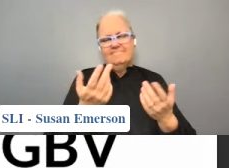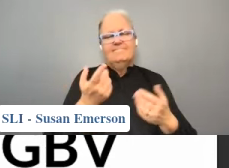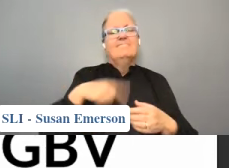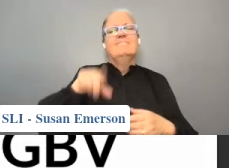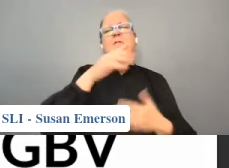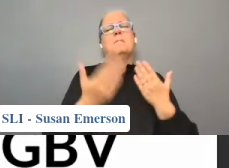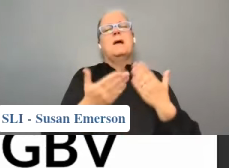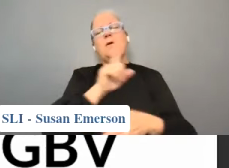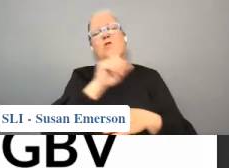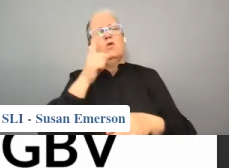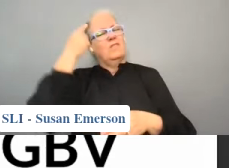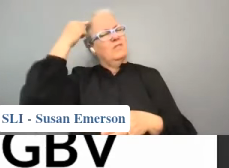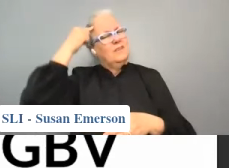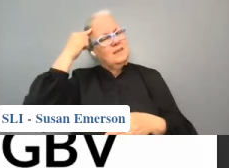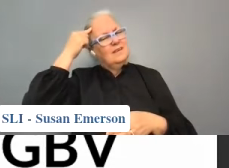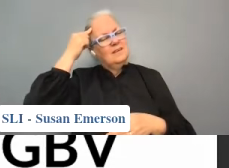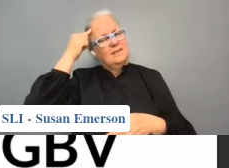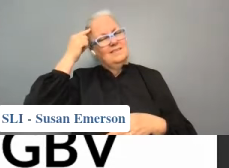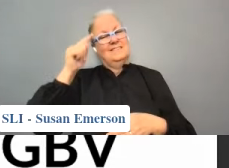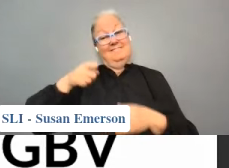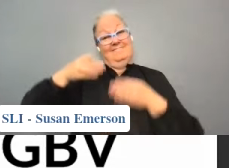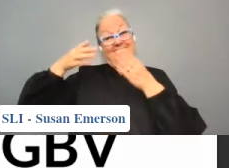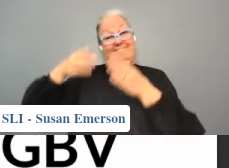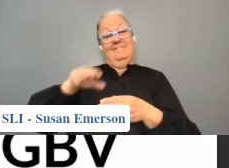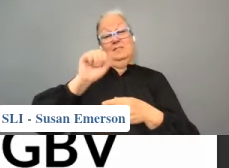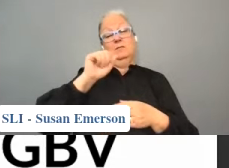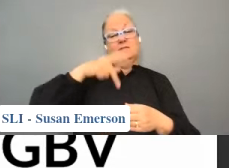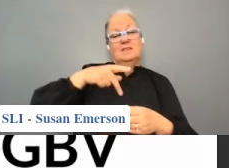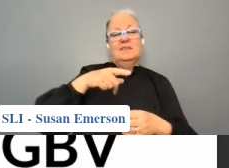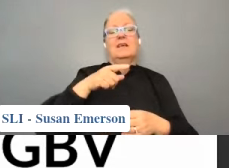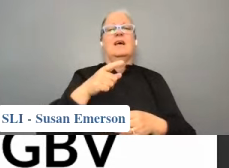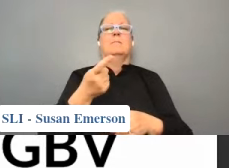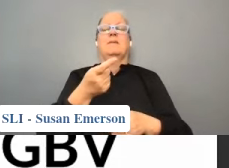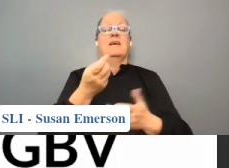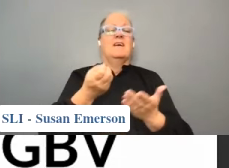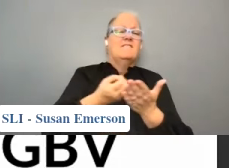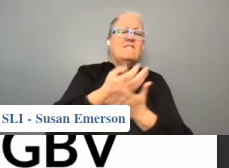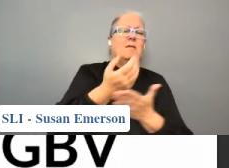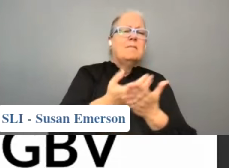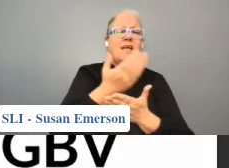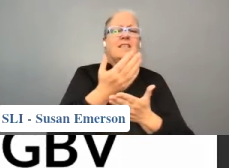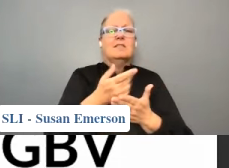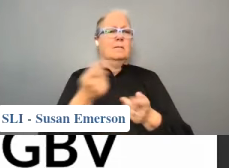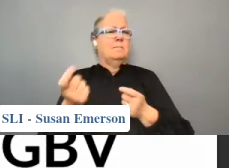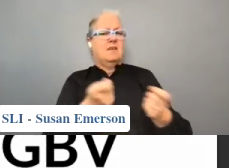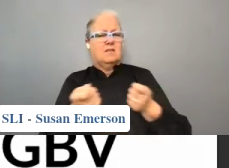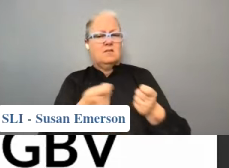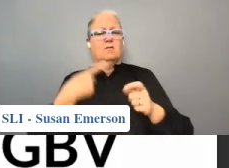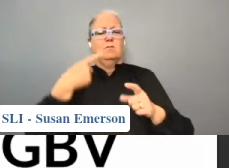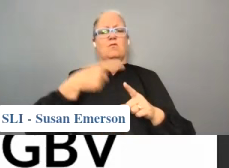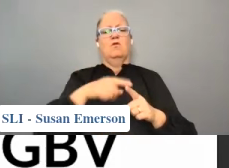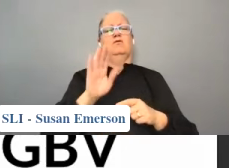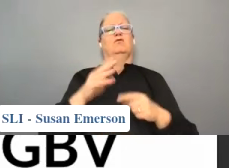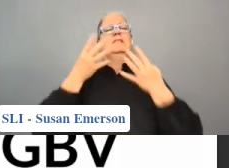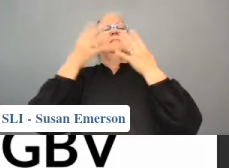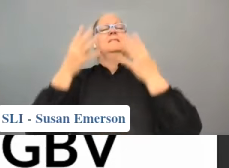we're thinking of social protection, which is information management and system linkages. So we found that it